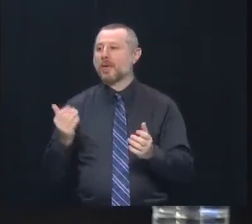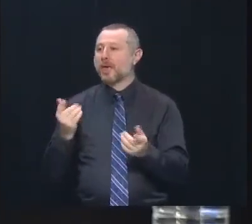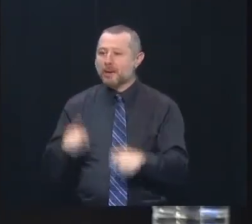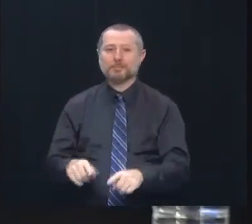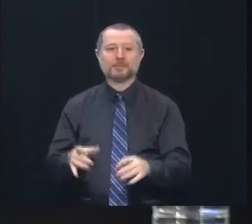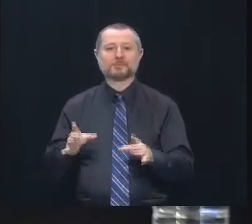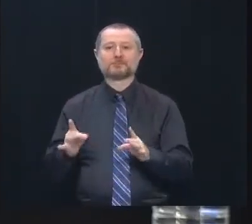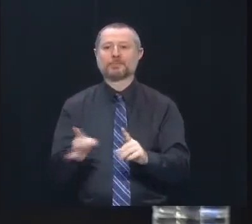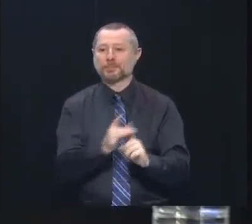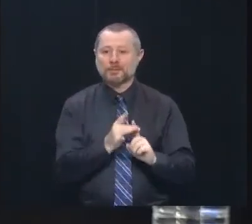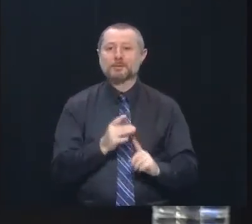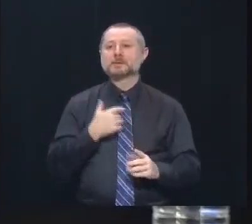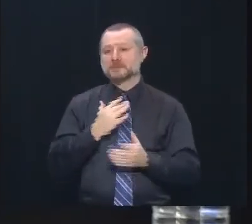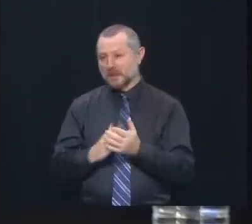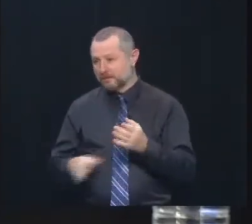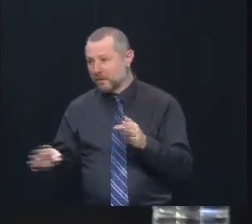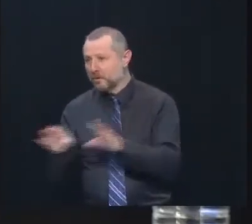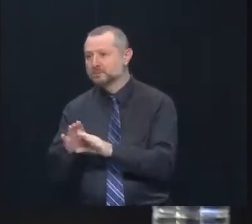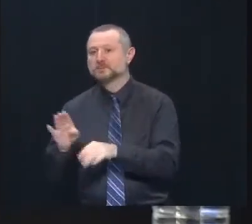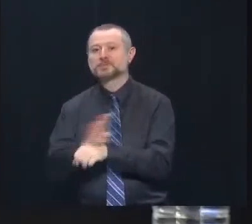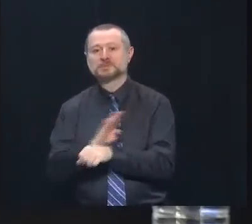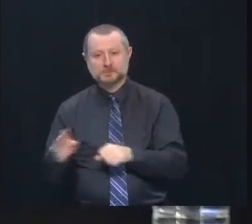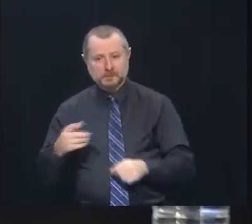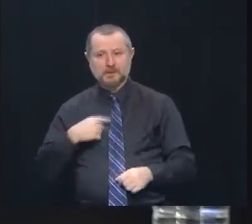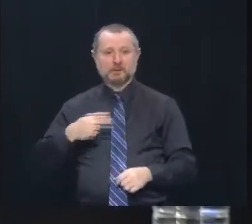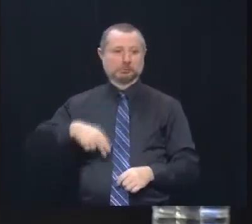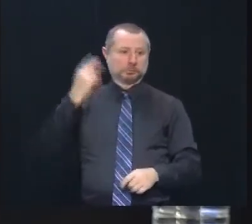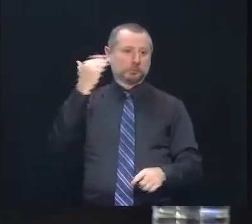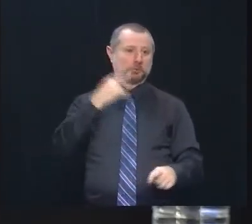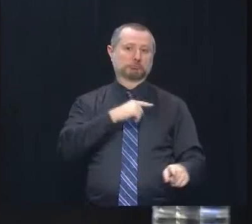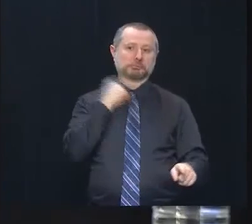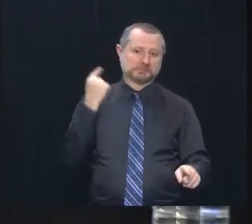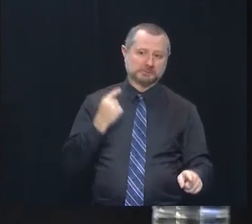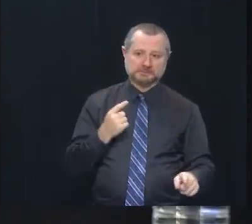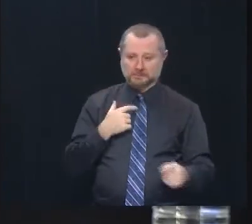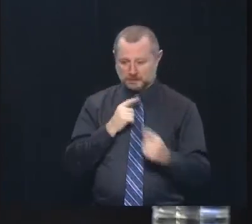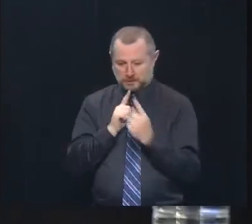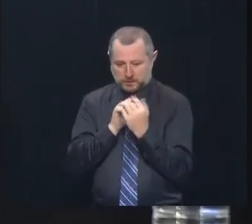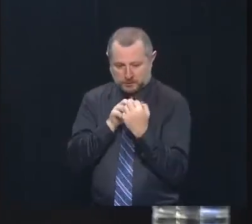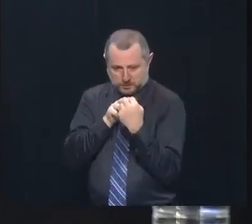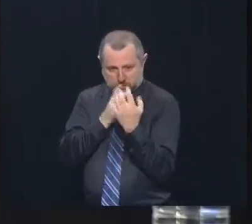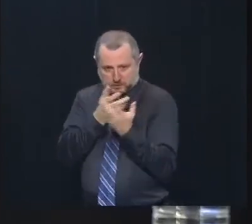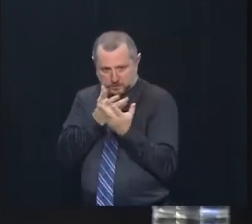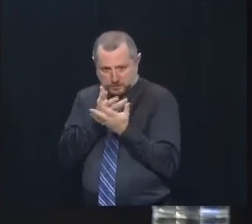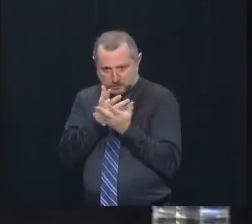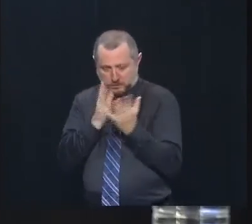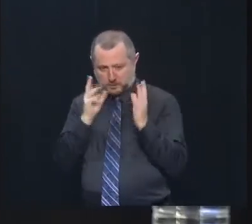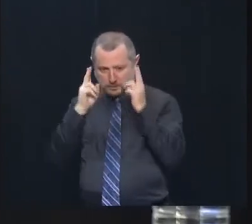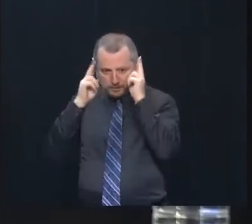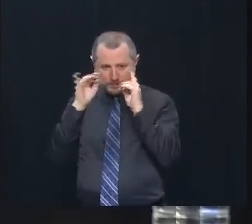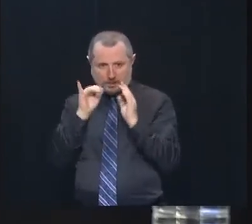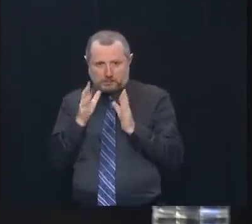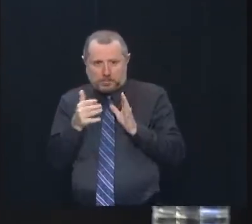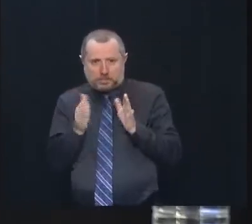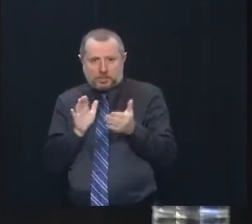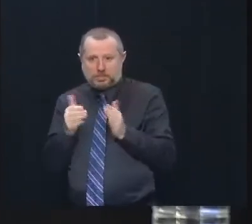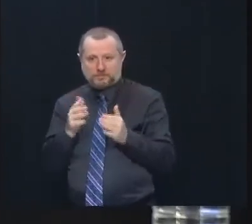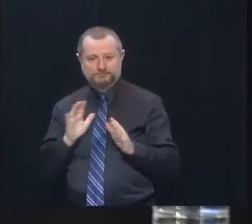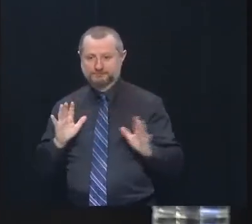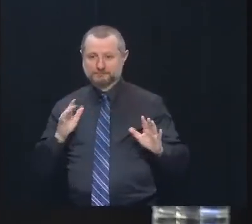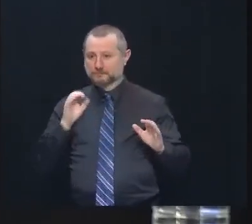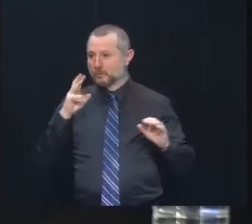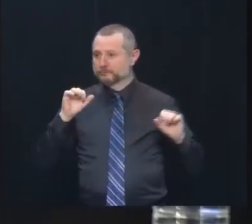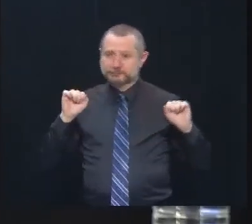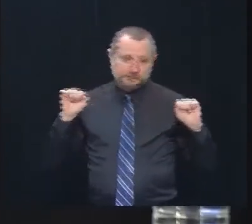closing businesses where there's a greater chance of spread by virtue of the closeness of the people that are working with one another, that are doing